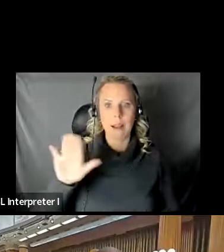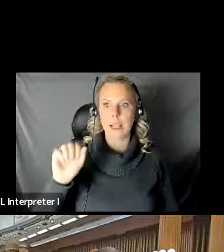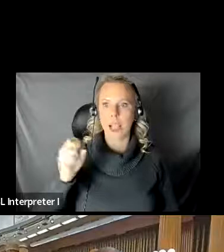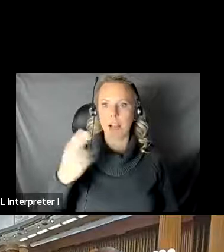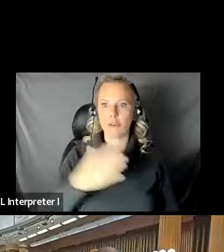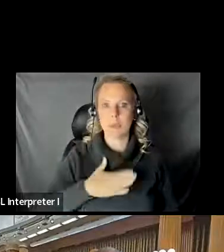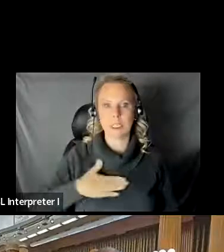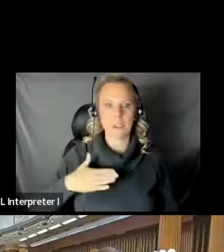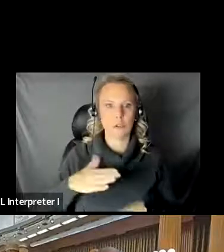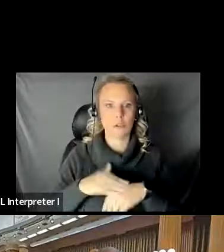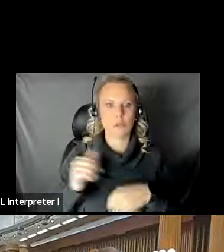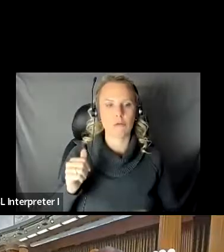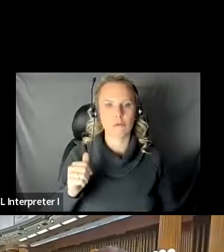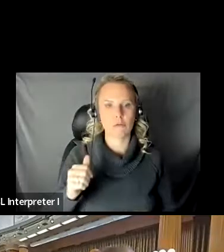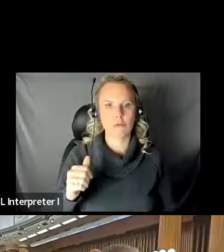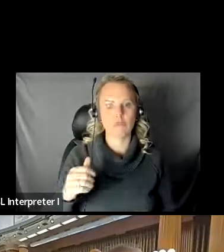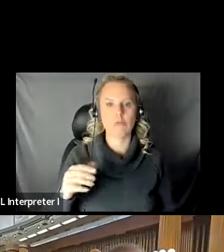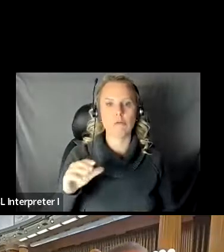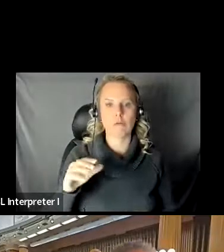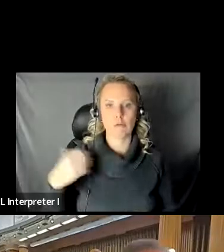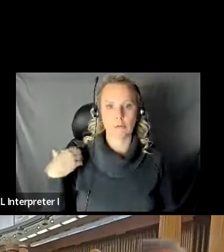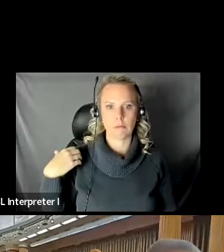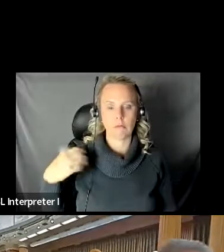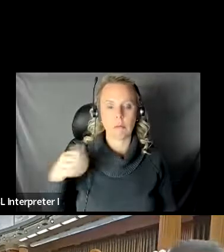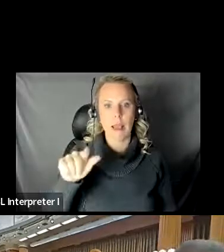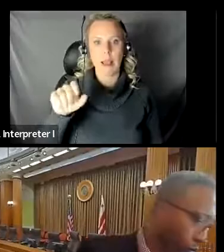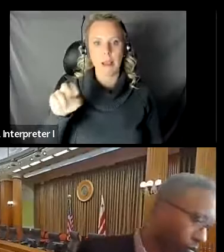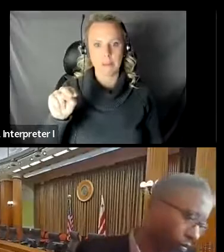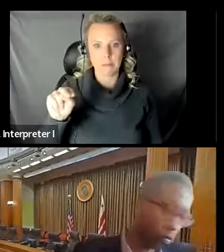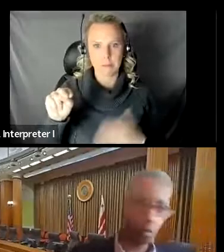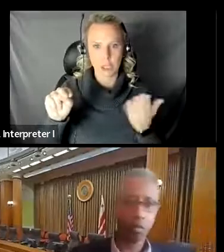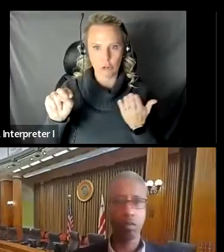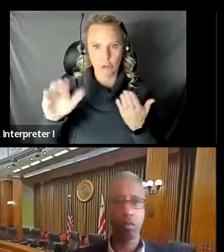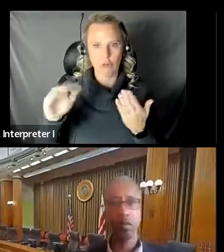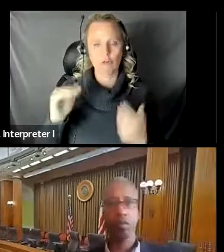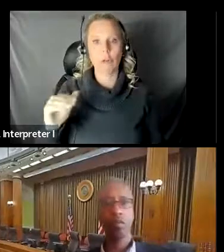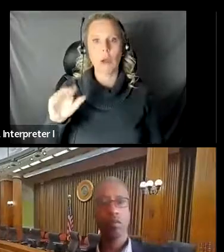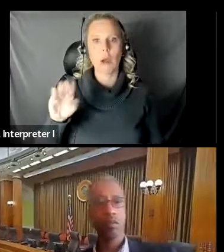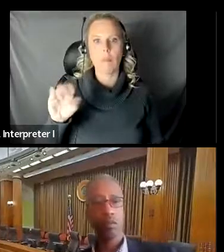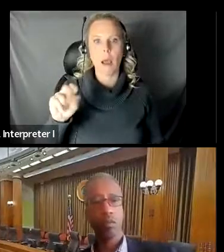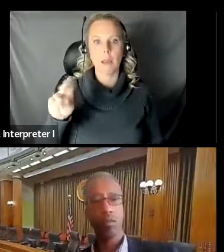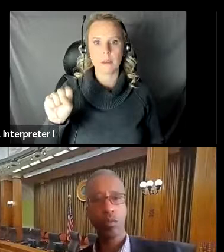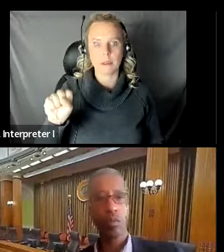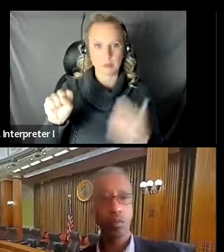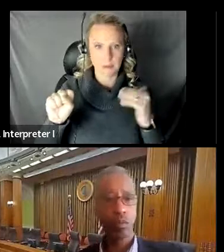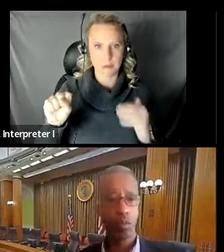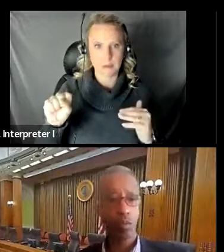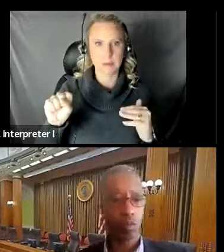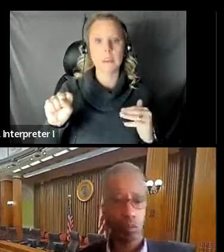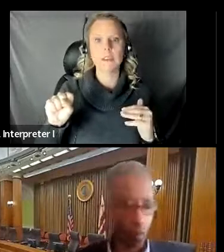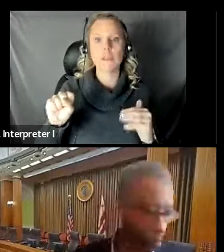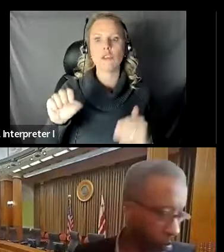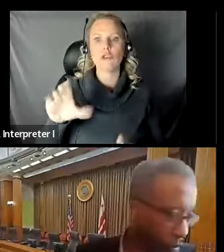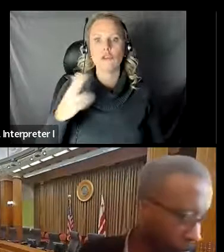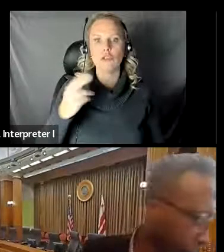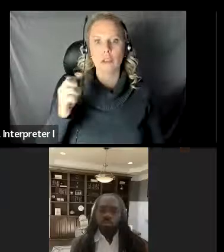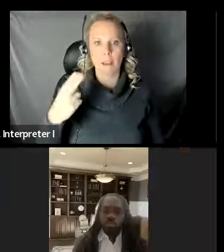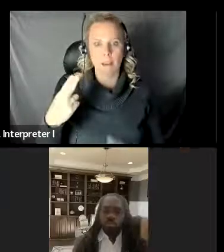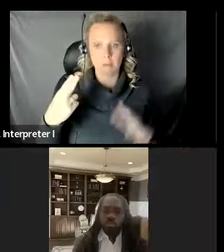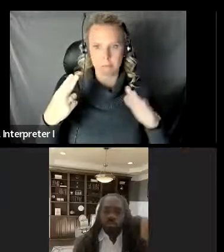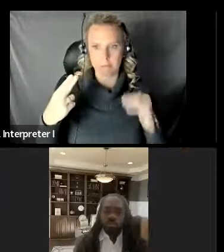roll? Chairman Mendelson. Present. Councilmember Alley. Here. Councilmember Bonds. Here. Councilmember Che.